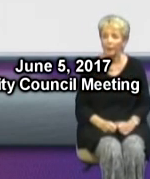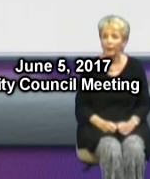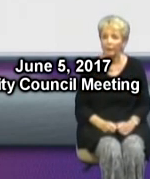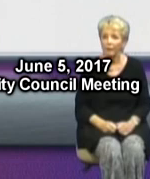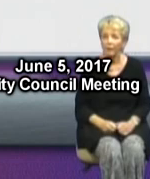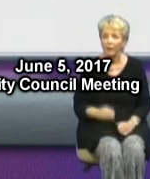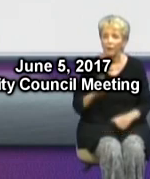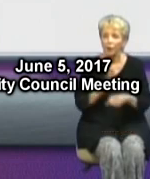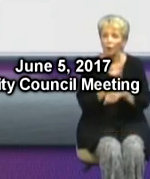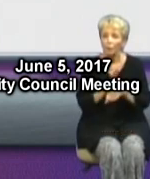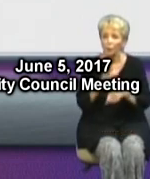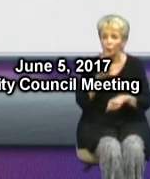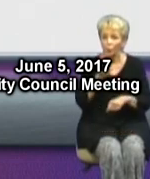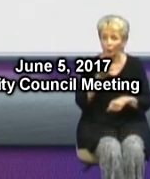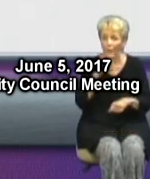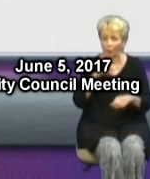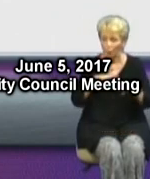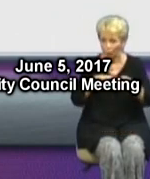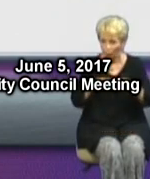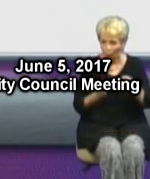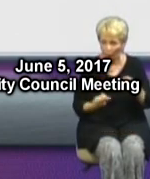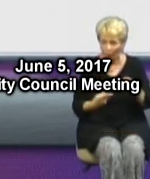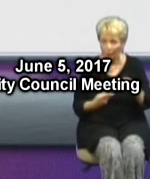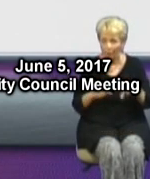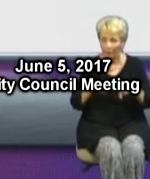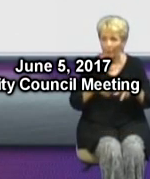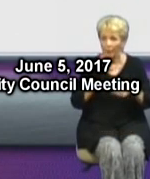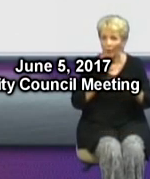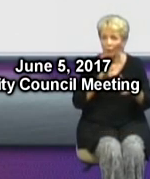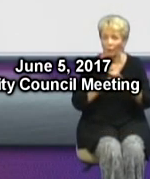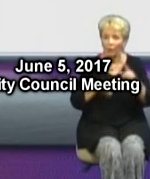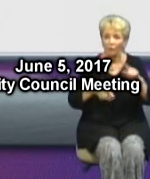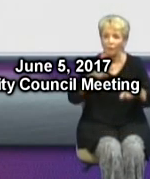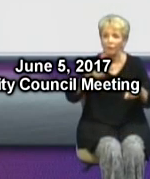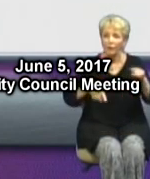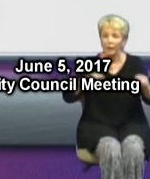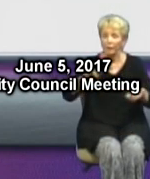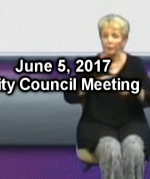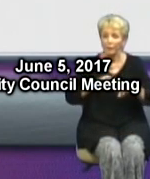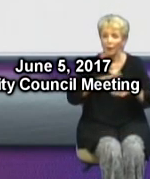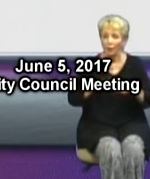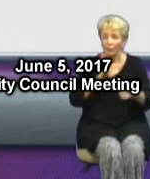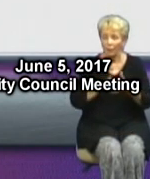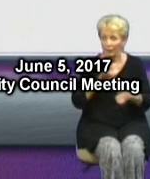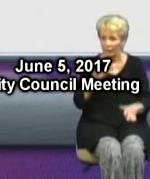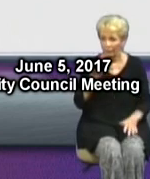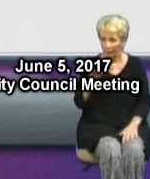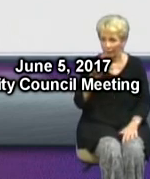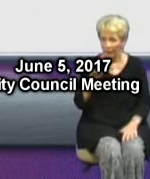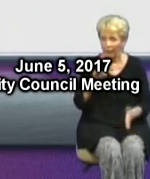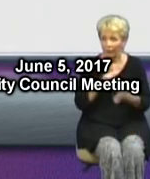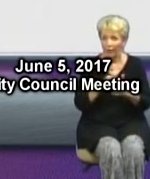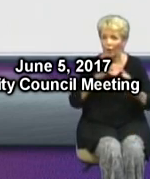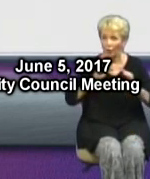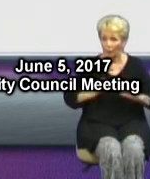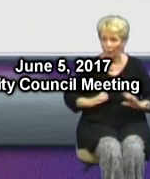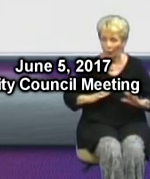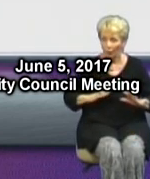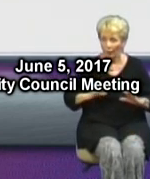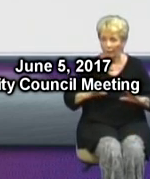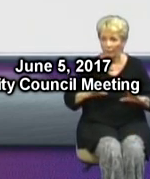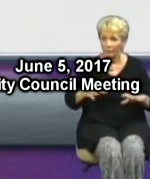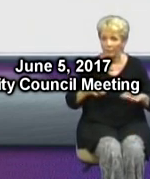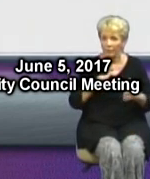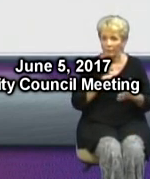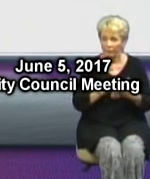Commercial internet rates are going to drop based on varying amounts, based on the speed in which the customers are taking, and